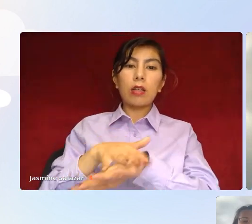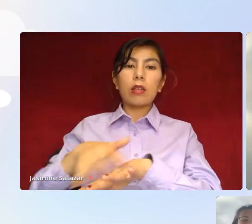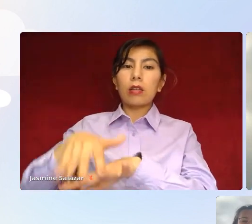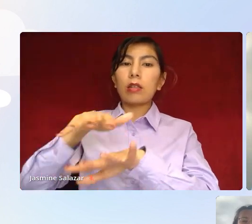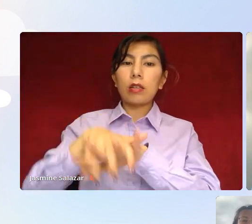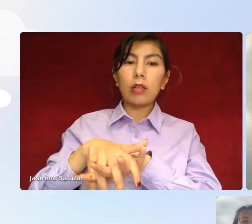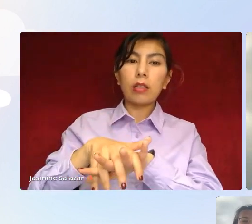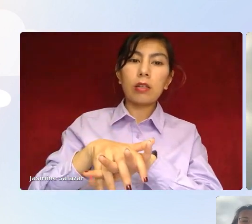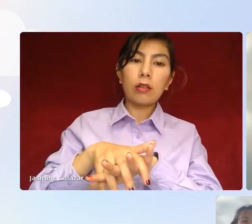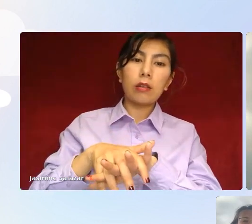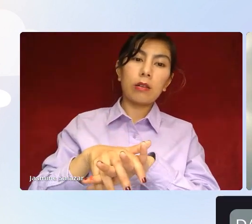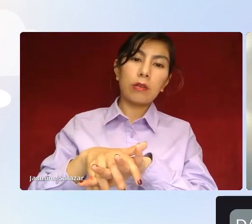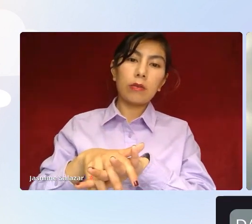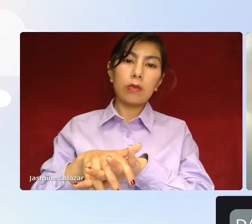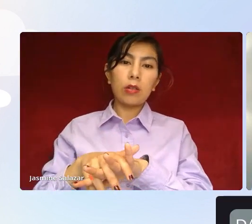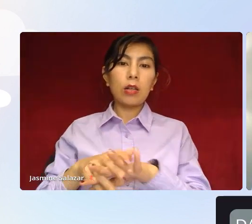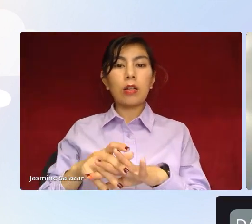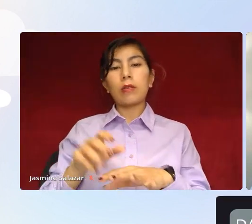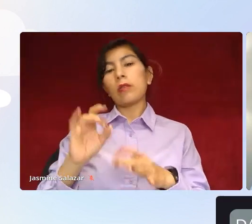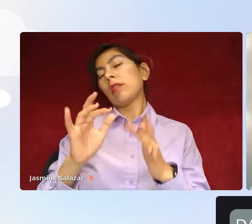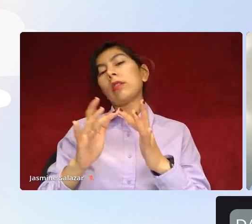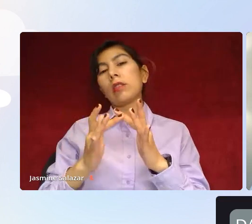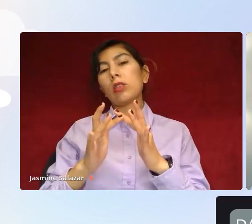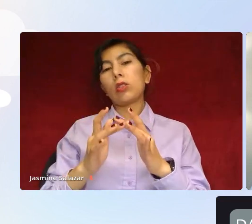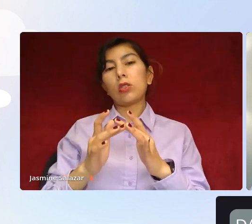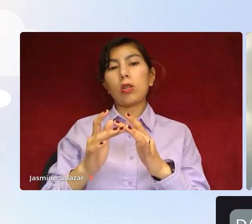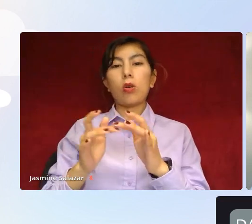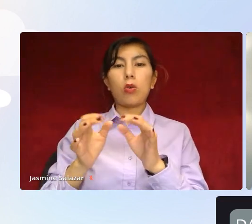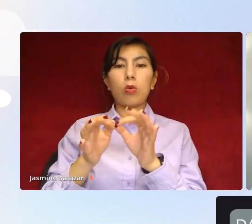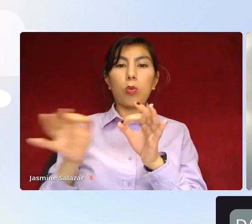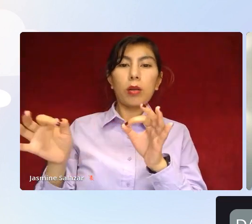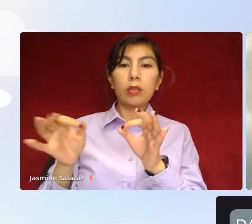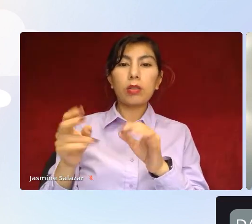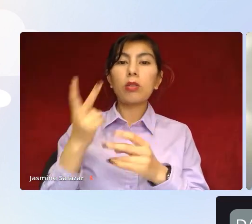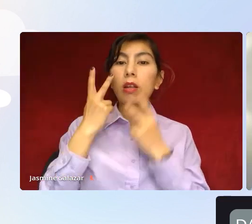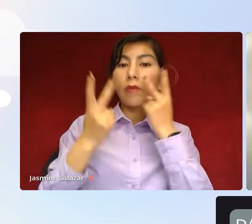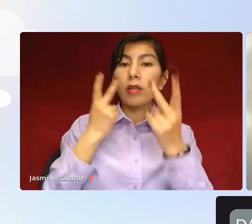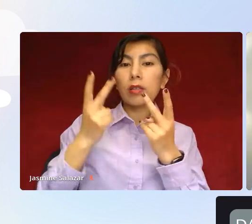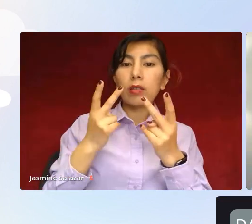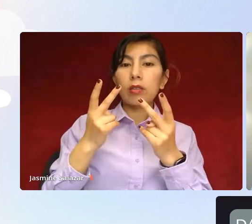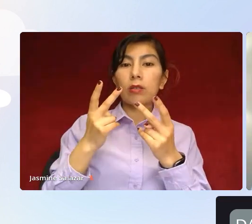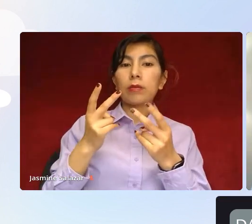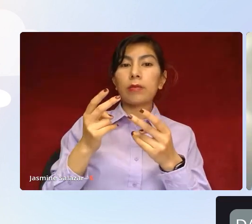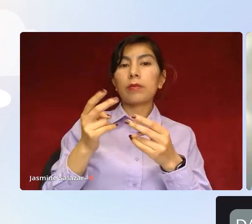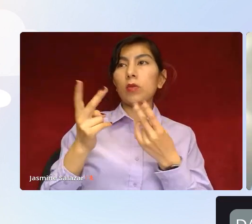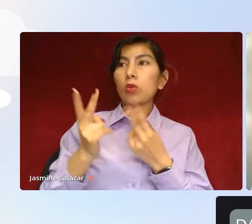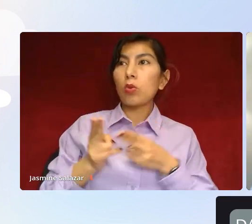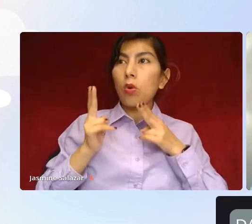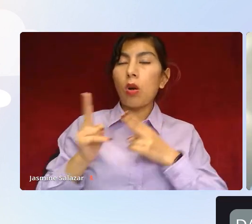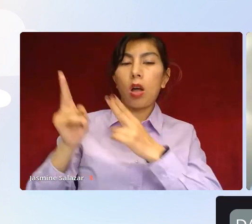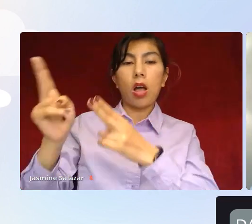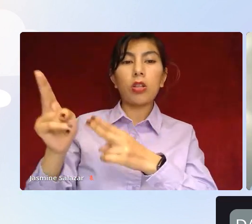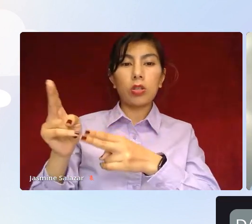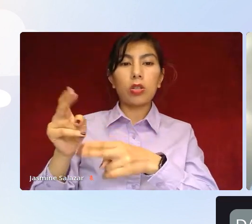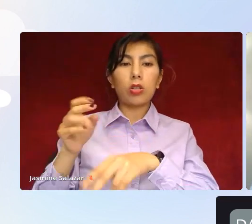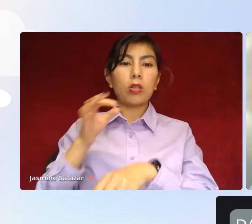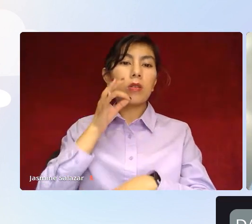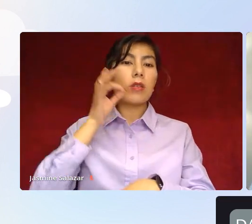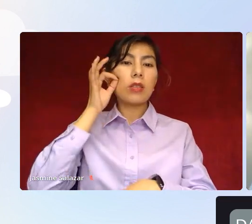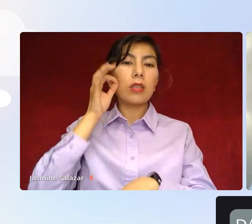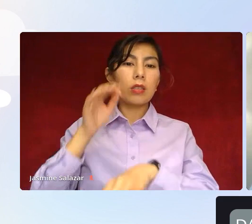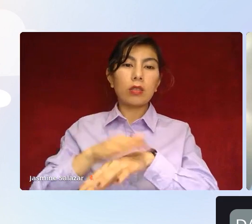Native Land Digital website here where you can visit to learn more about honoring Indigenous land and Indigenous